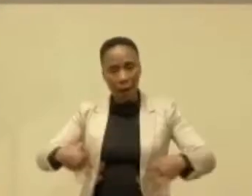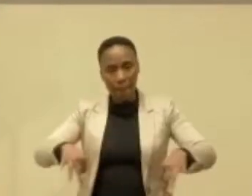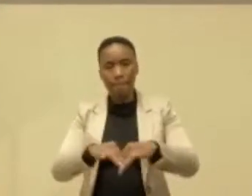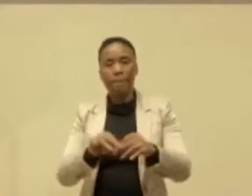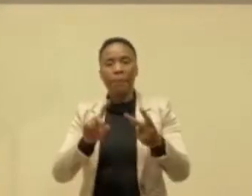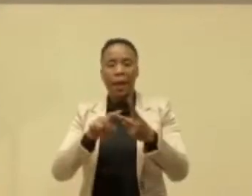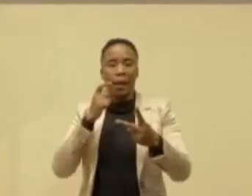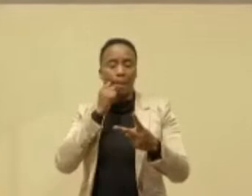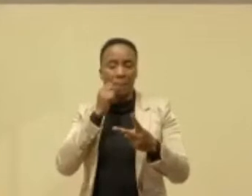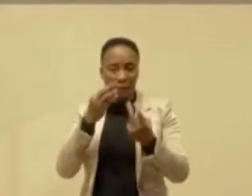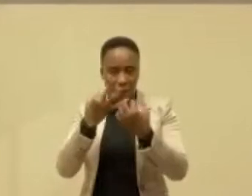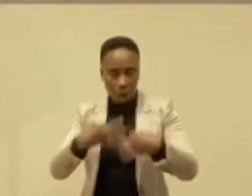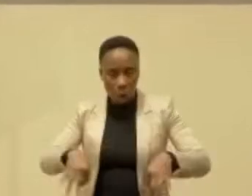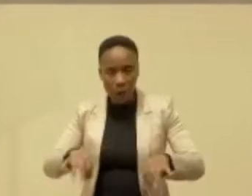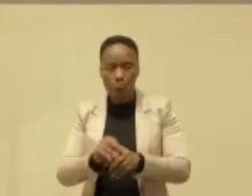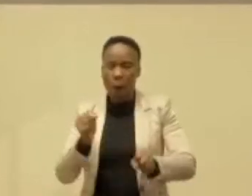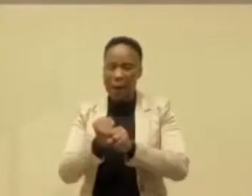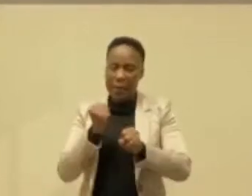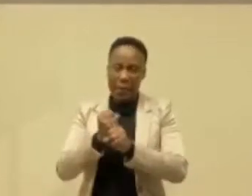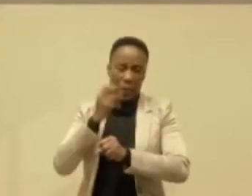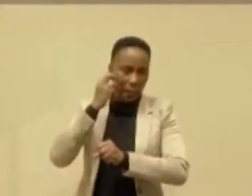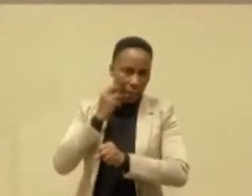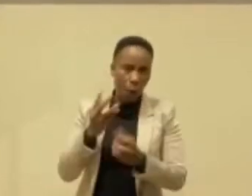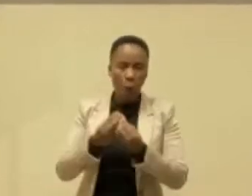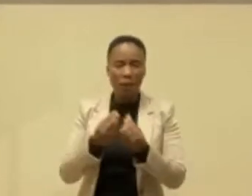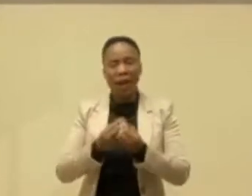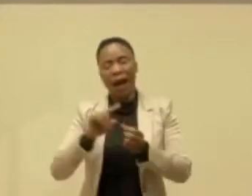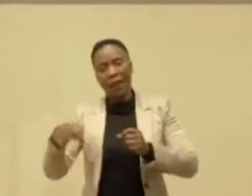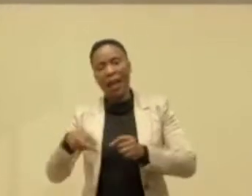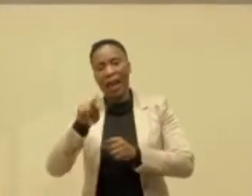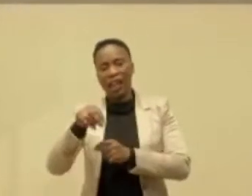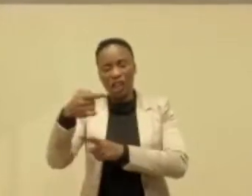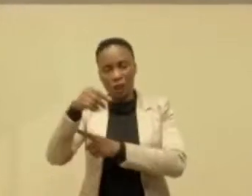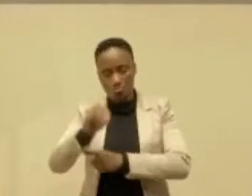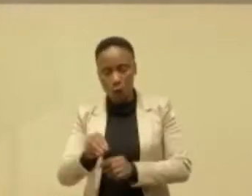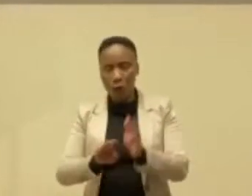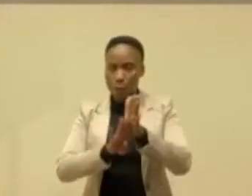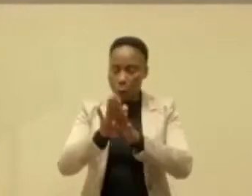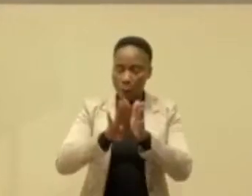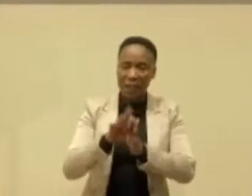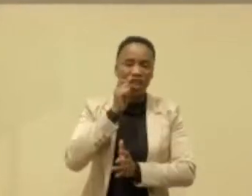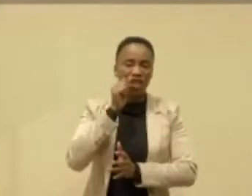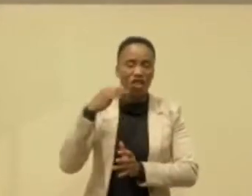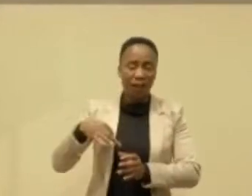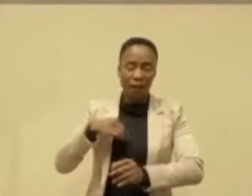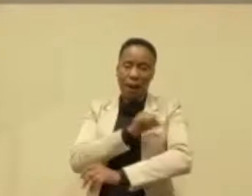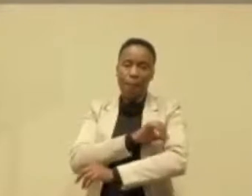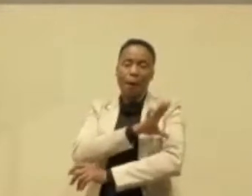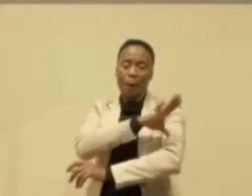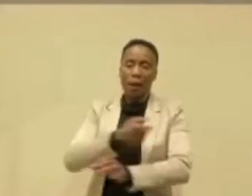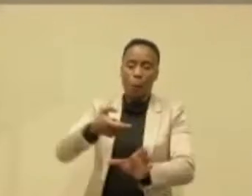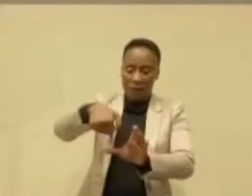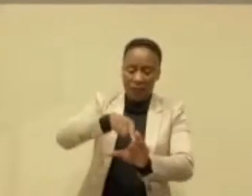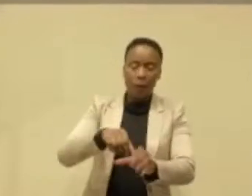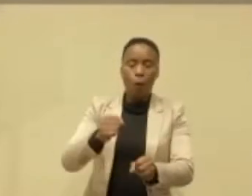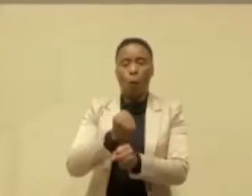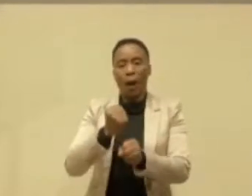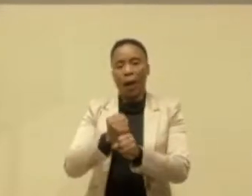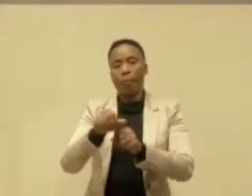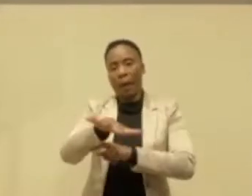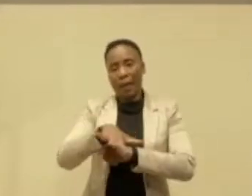with other ngos in promoting gender empowerment even within the workplace in the department